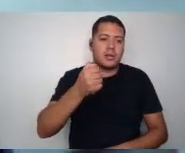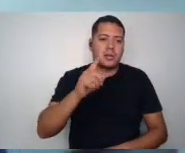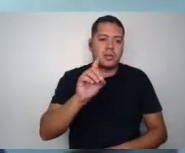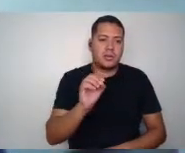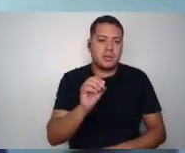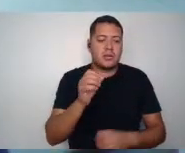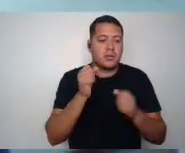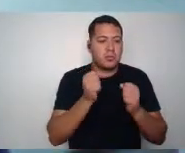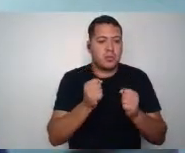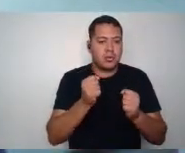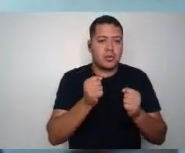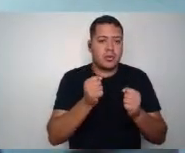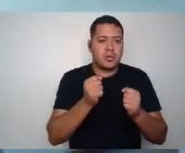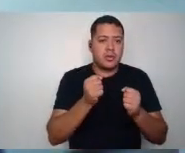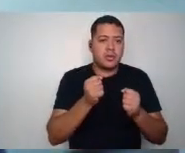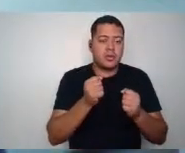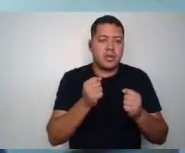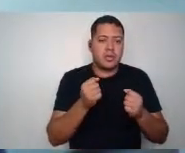can